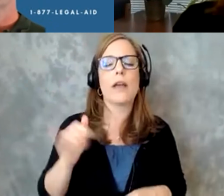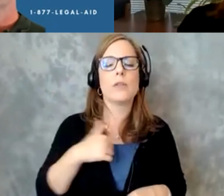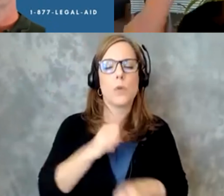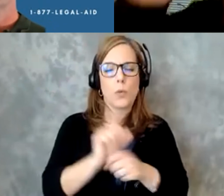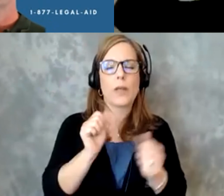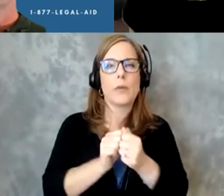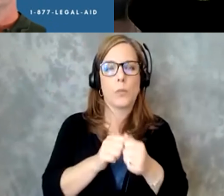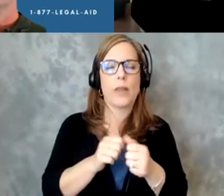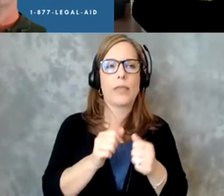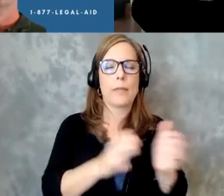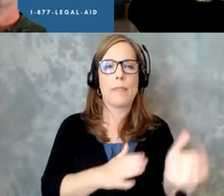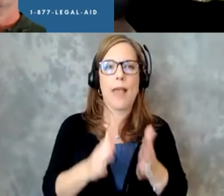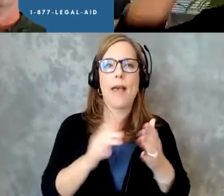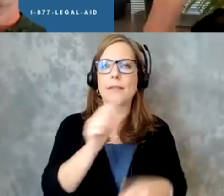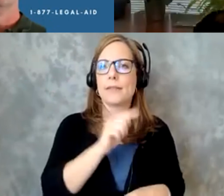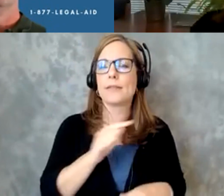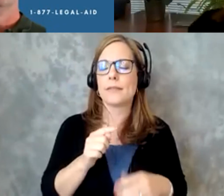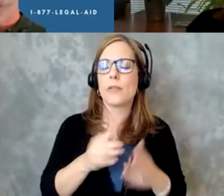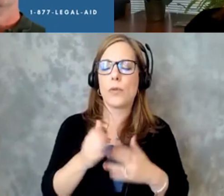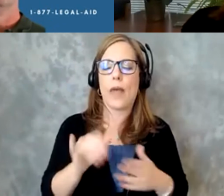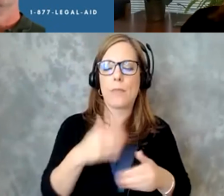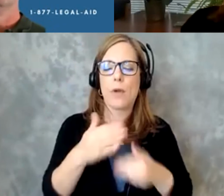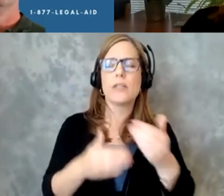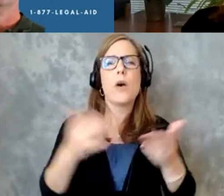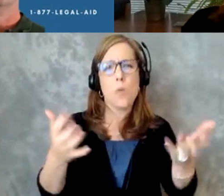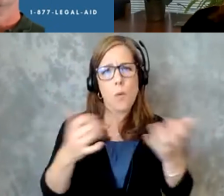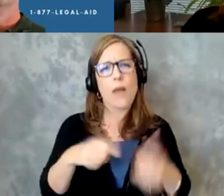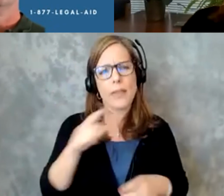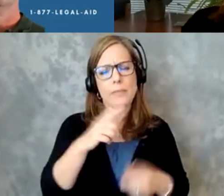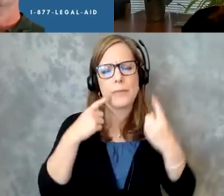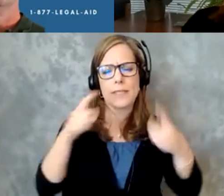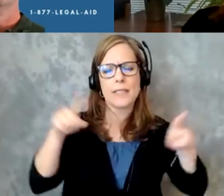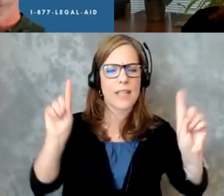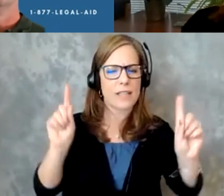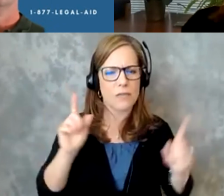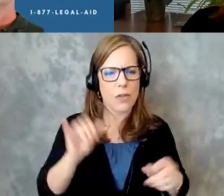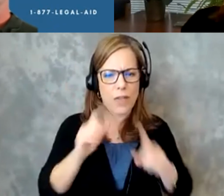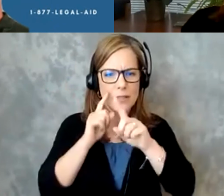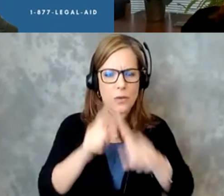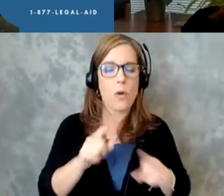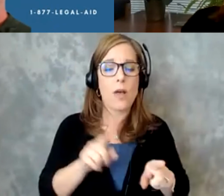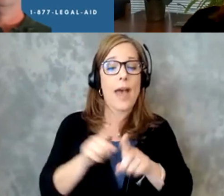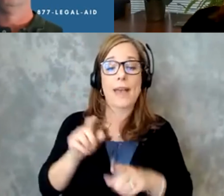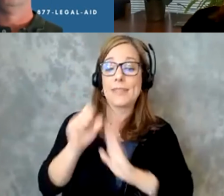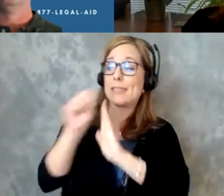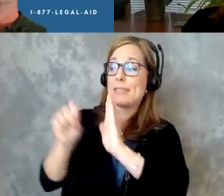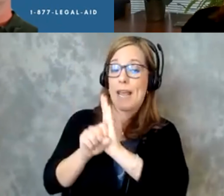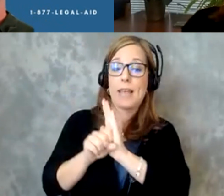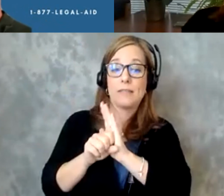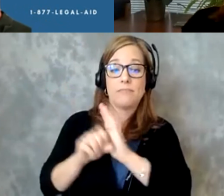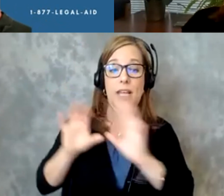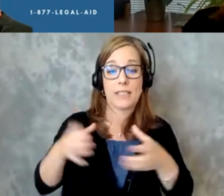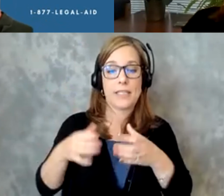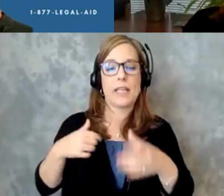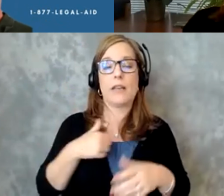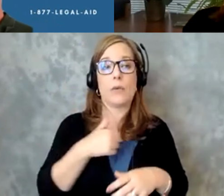that process, because we want them to be successful. And so, as a state entity, I think, one of the things we can do is remove